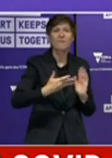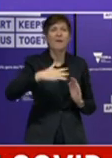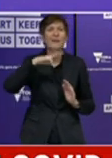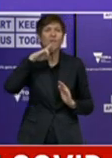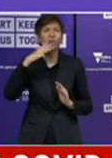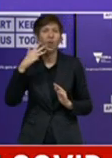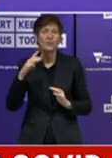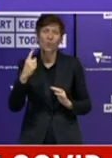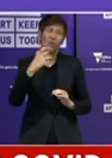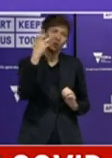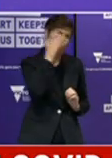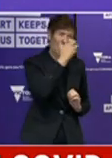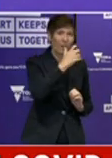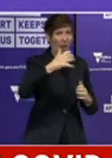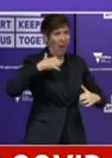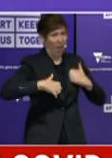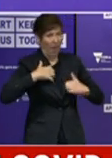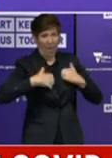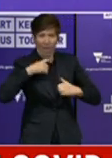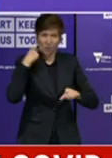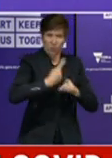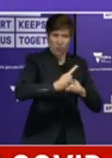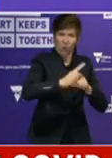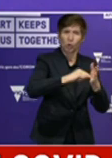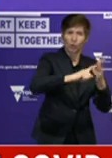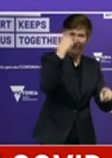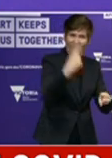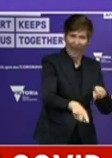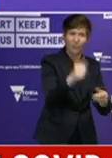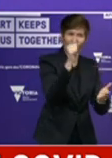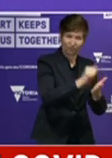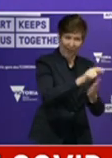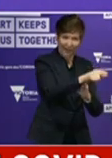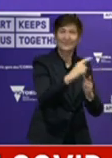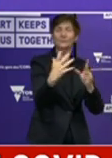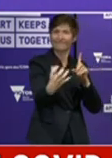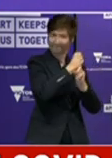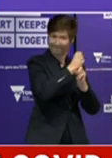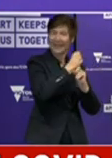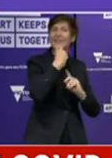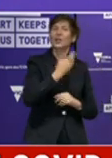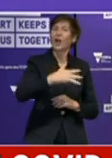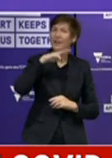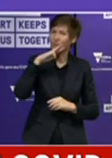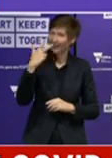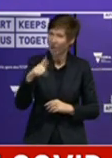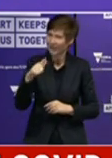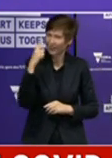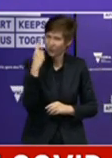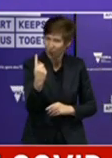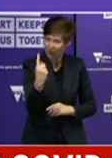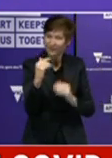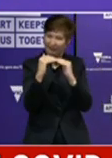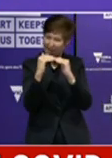got carried away with my excitement that it is under 1,000, and you're right, Rachel, I did not confirm for you. It is 991, and that